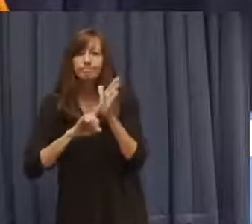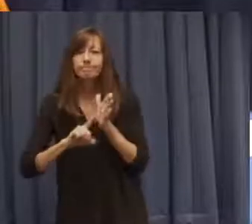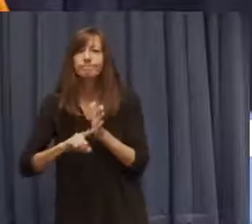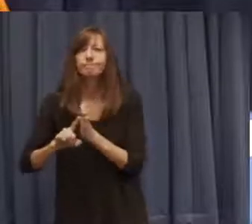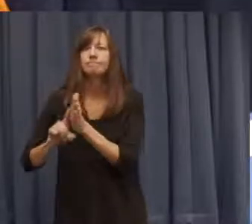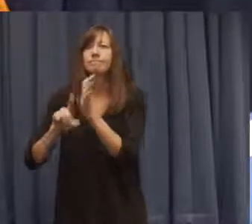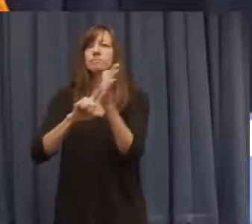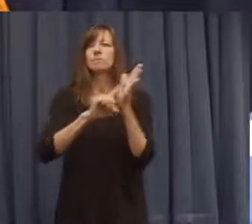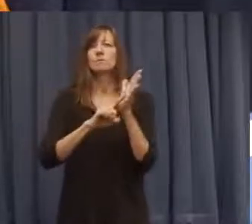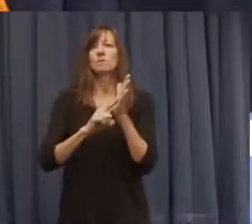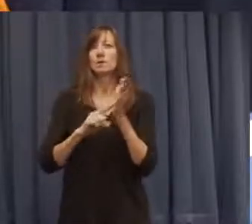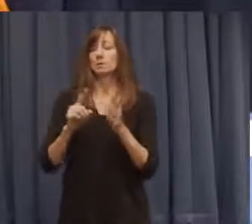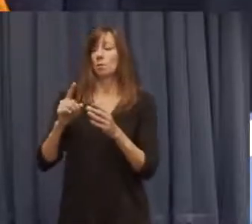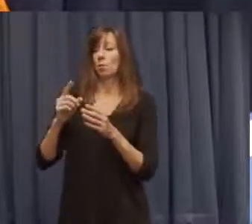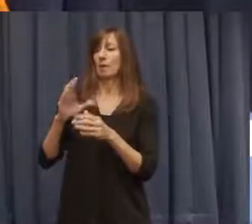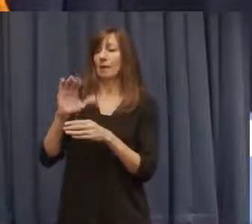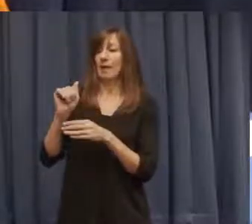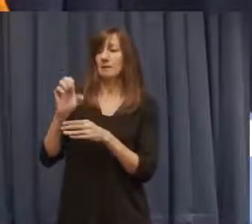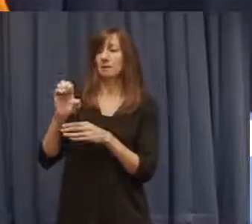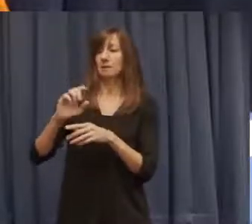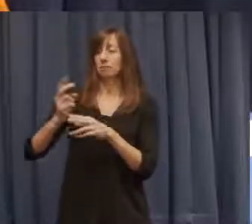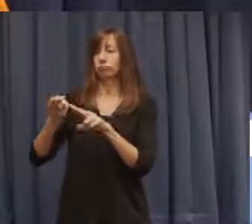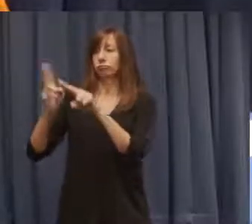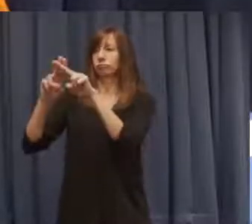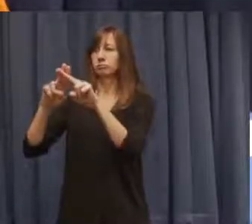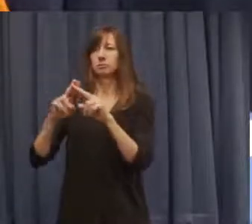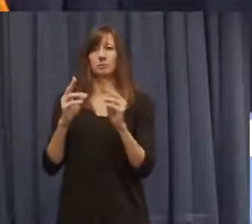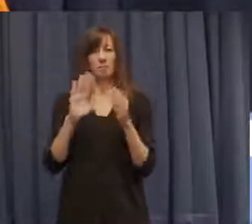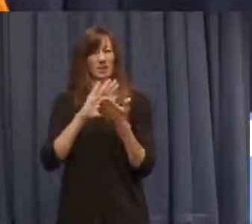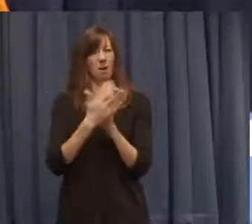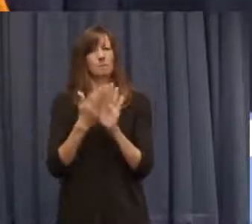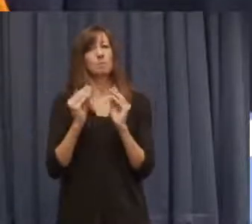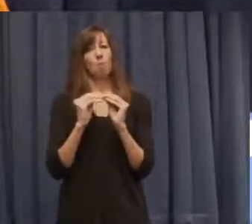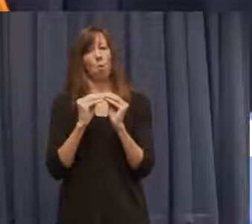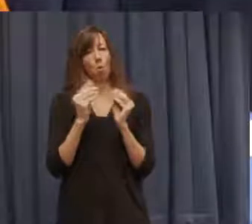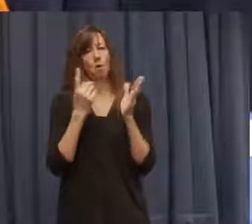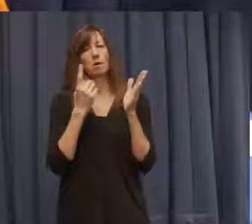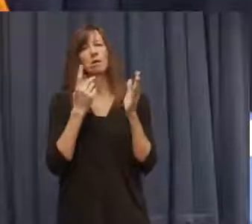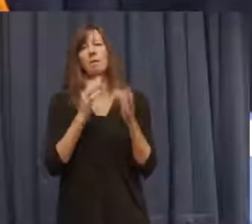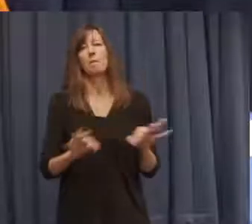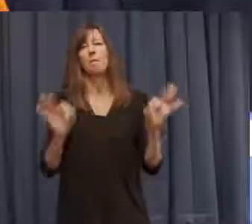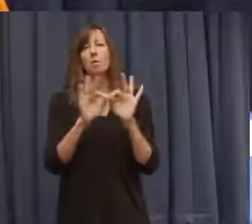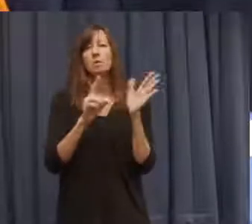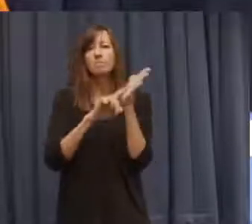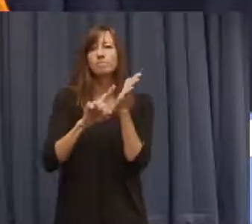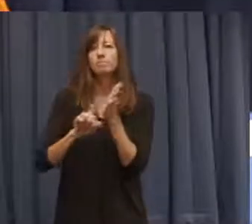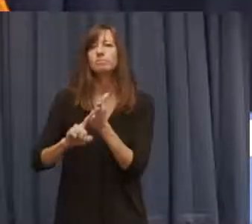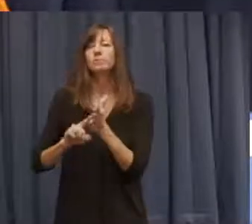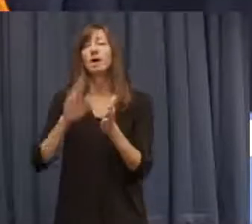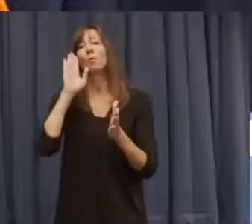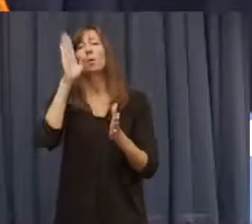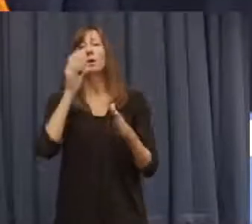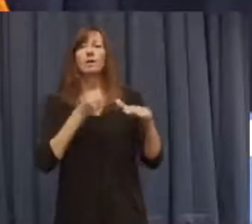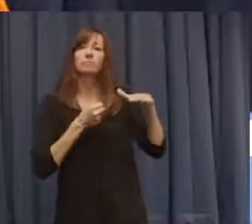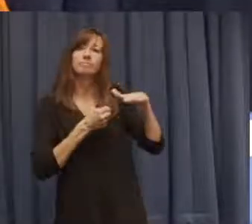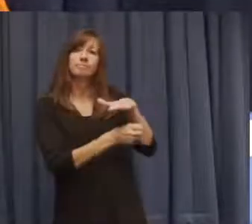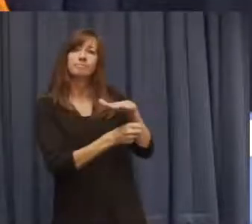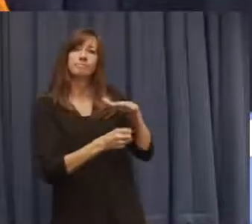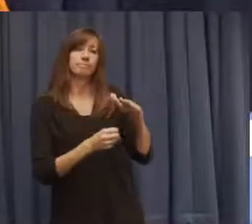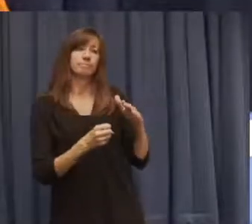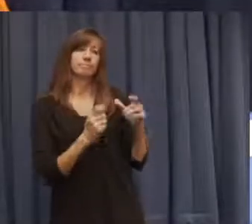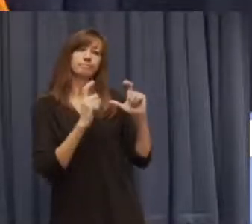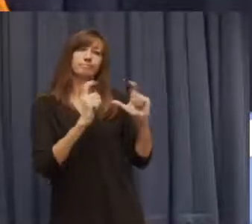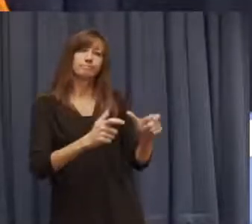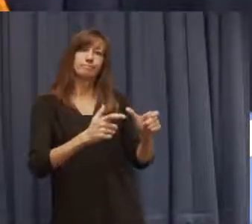up, becomes more and more important. Then, of course, we'll isolate through quarantining and